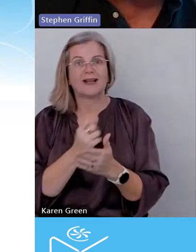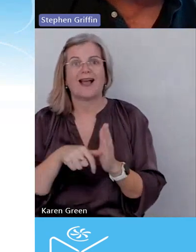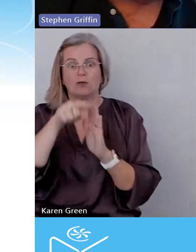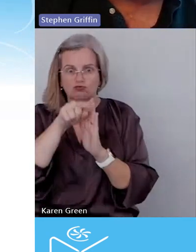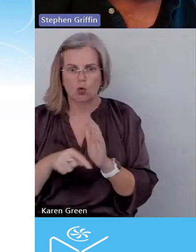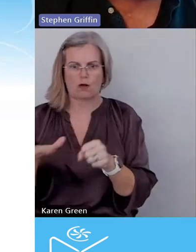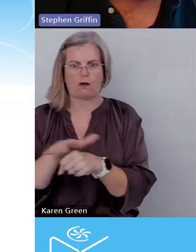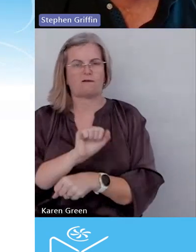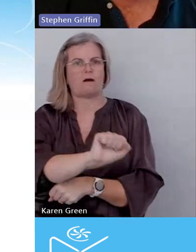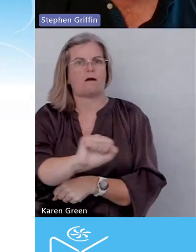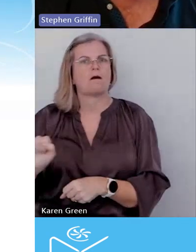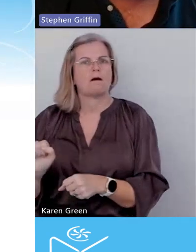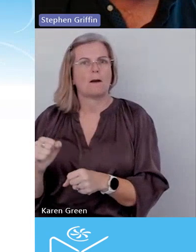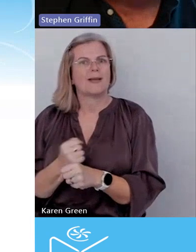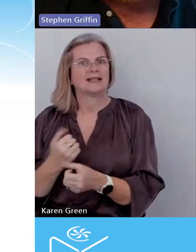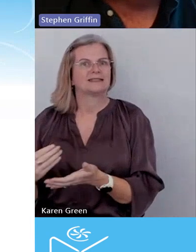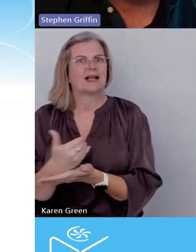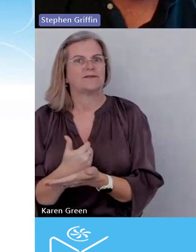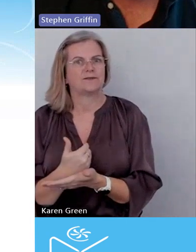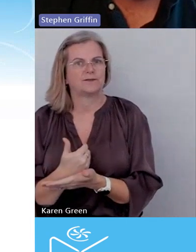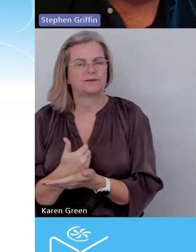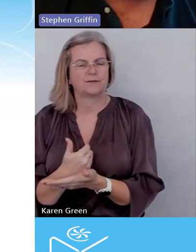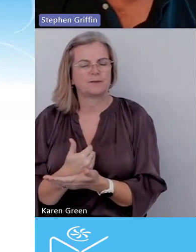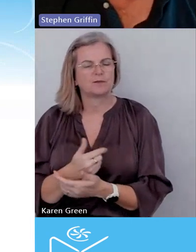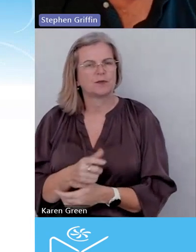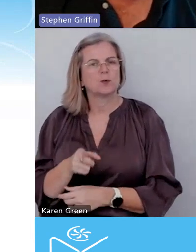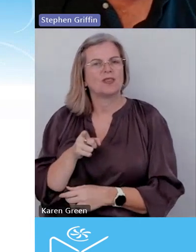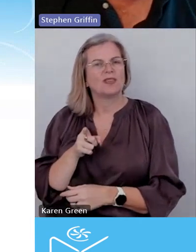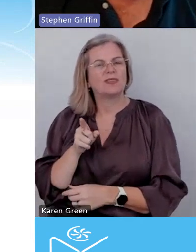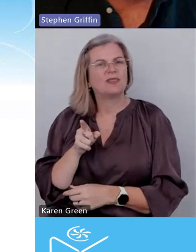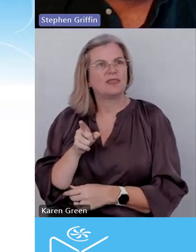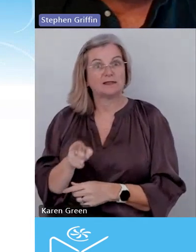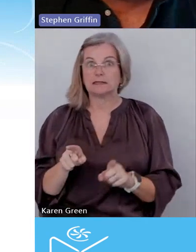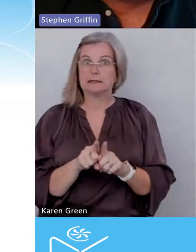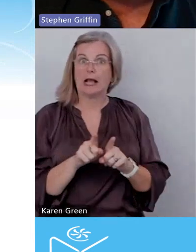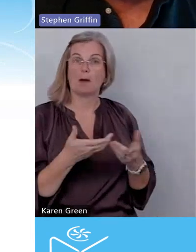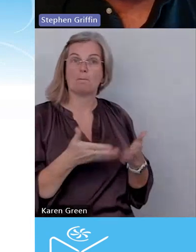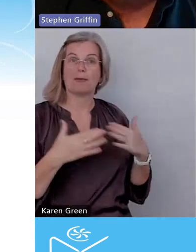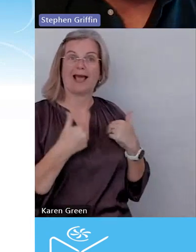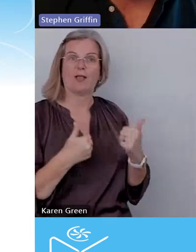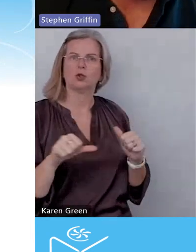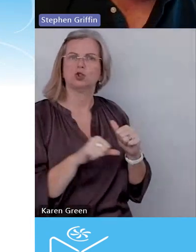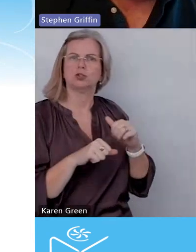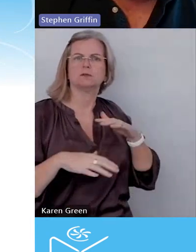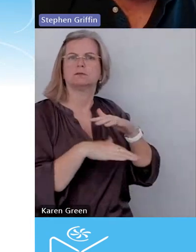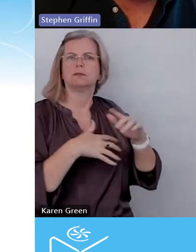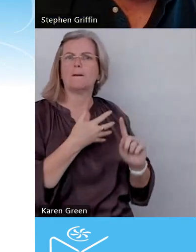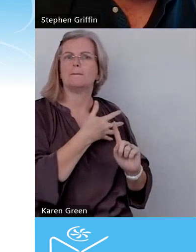quality, because it's something that should happen in the background. It's something that should be there that allows us to go about normal